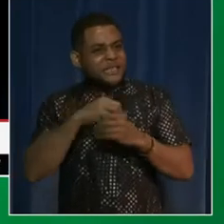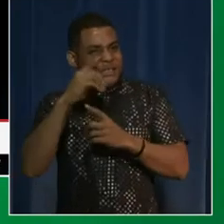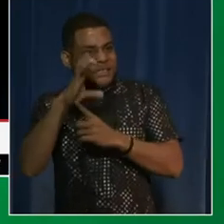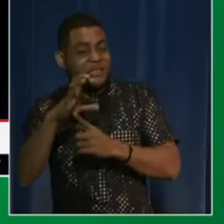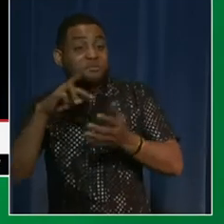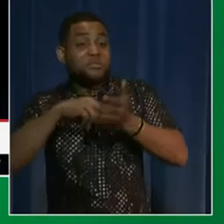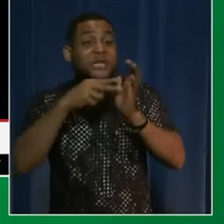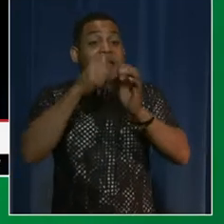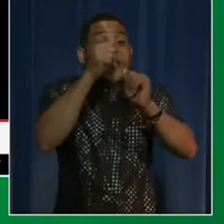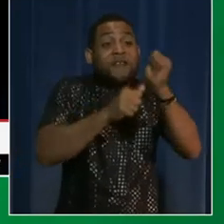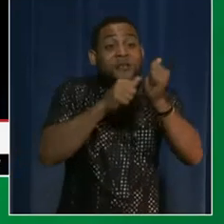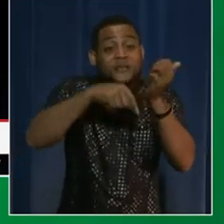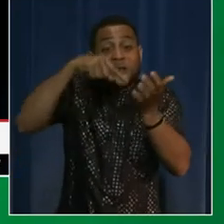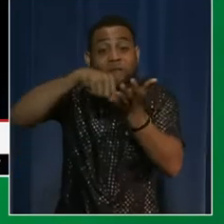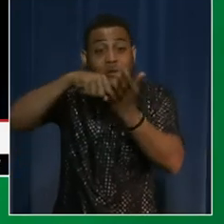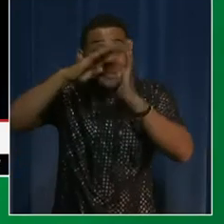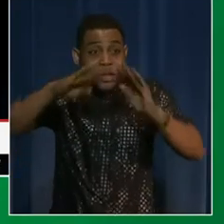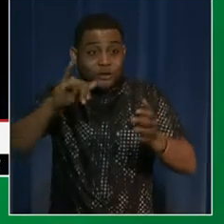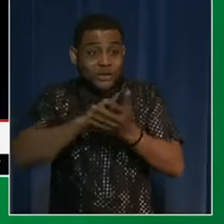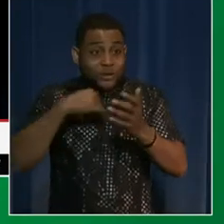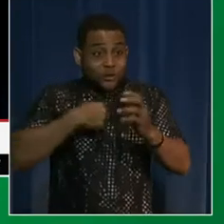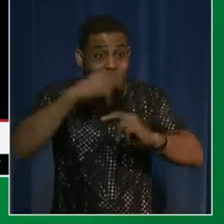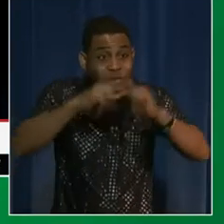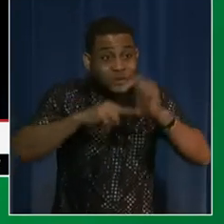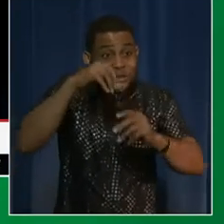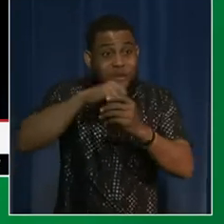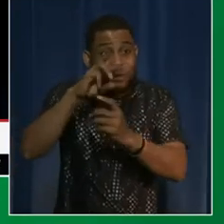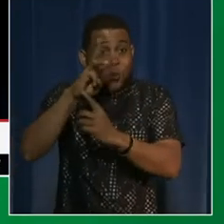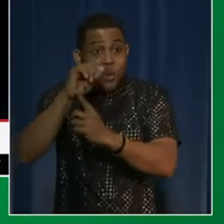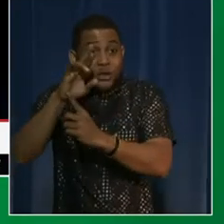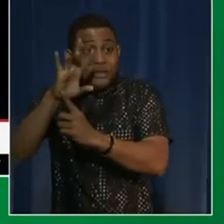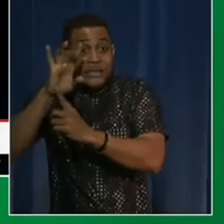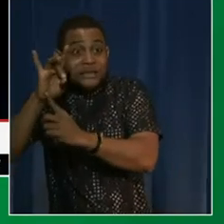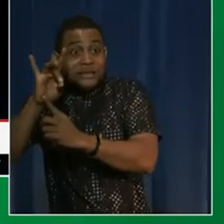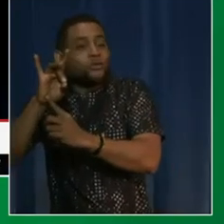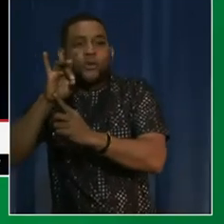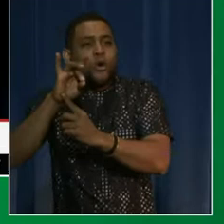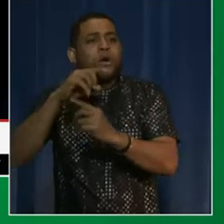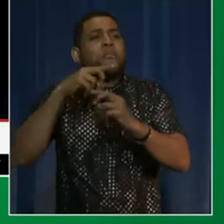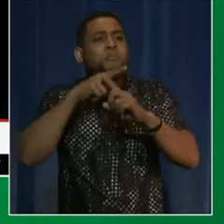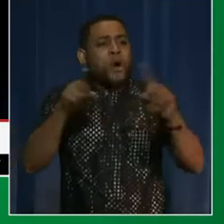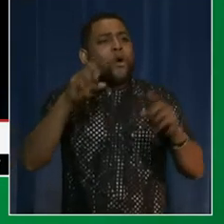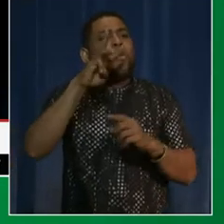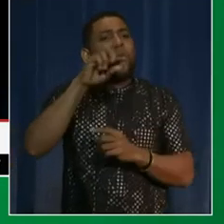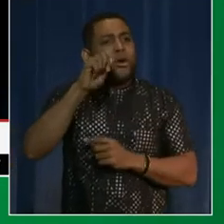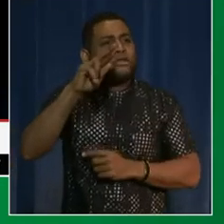going to be built in Ward 8, but it's going to be built in Ward 3 too.